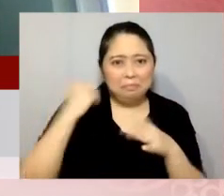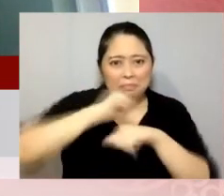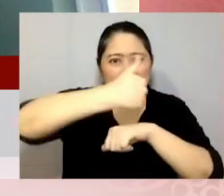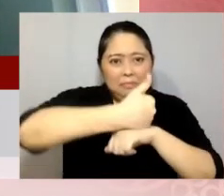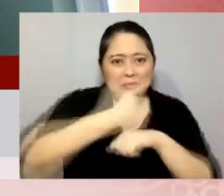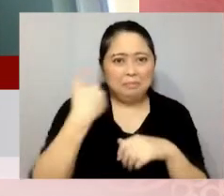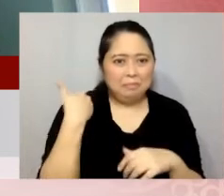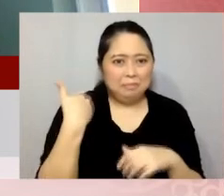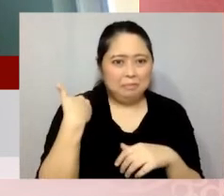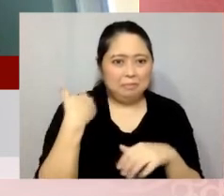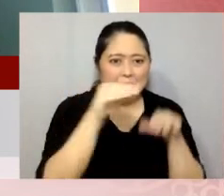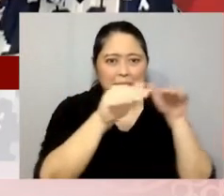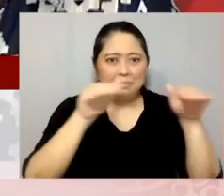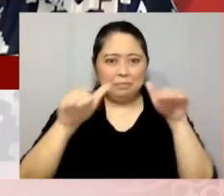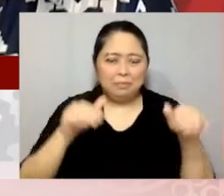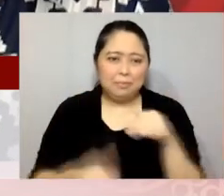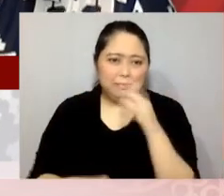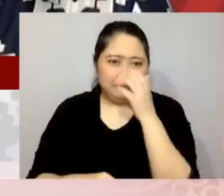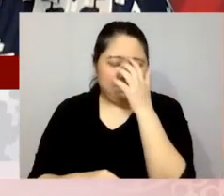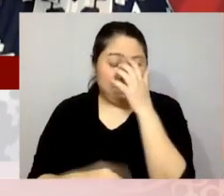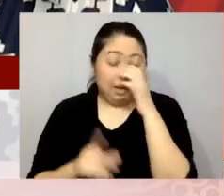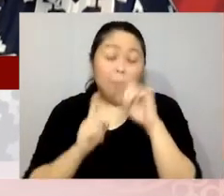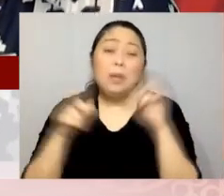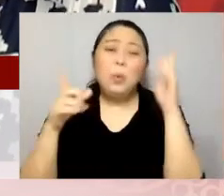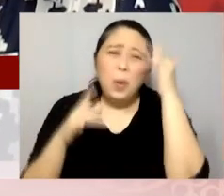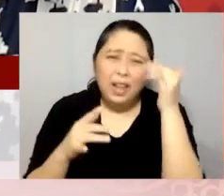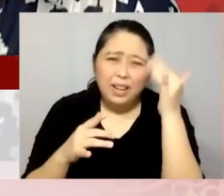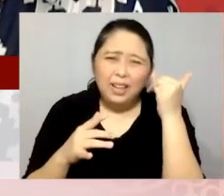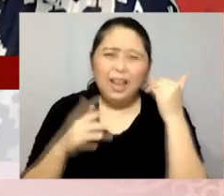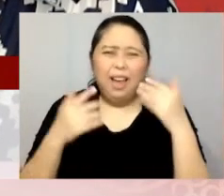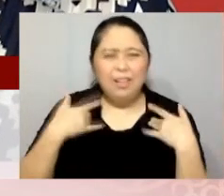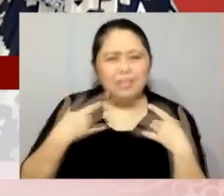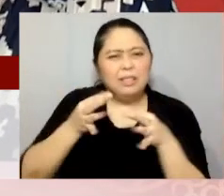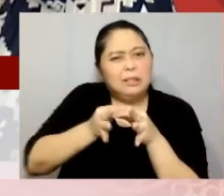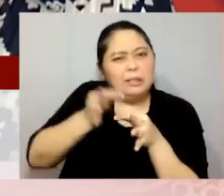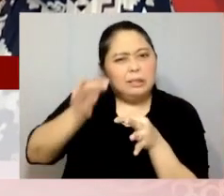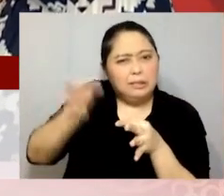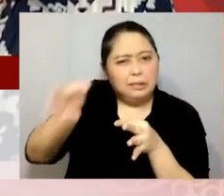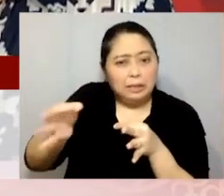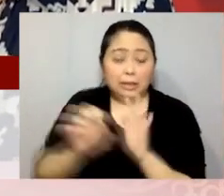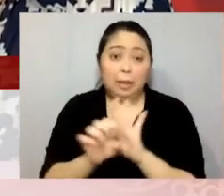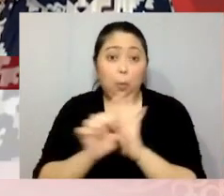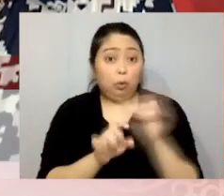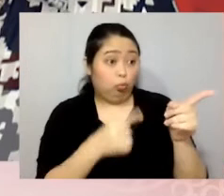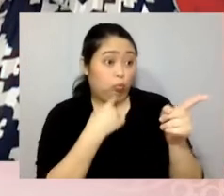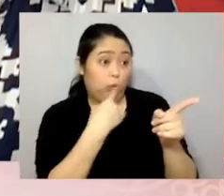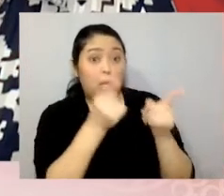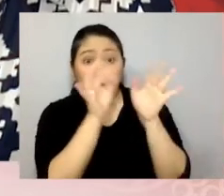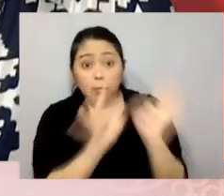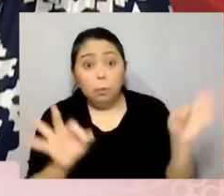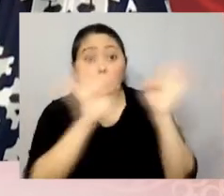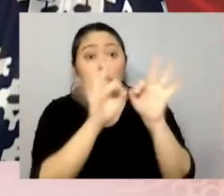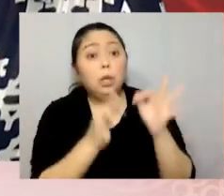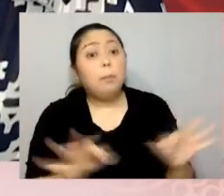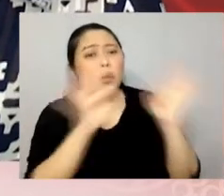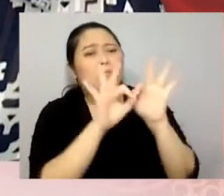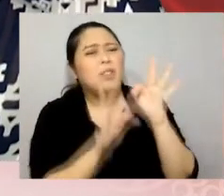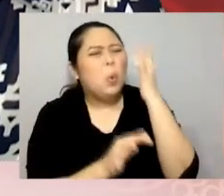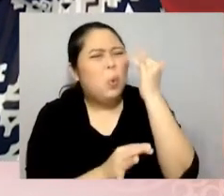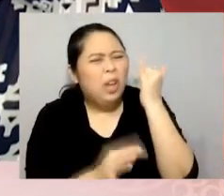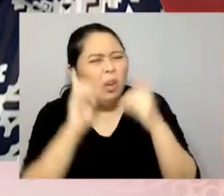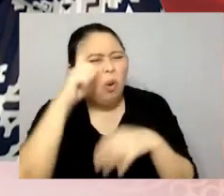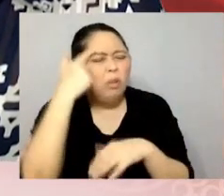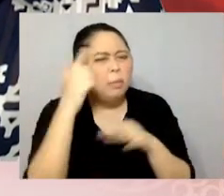needs to be done. What is causing these delays? If it's very important, what is with